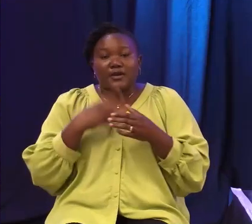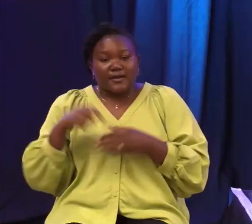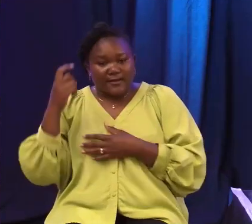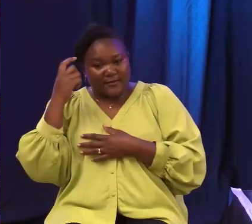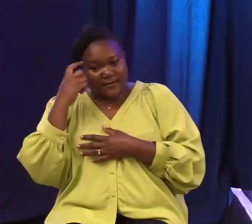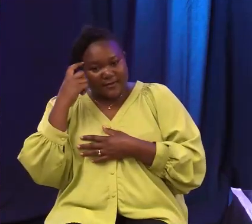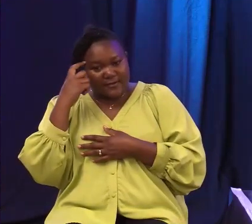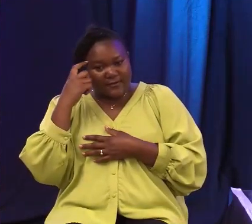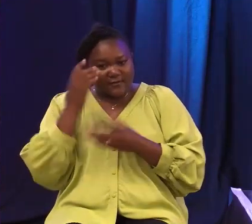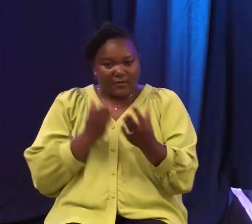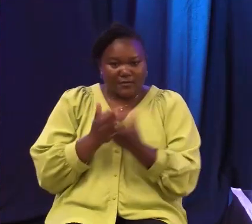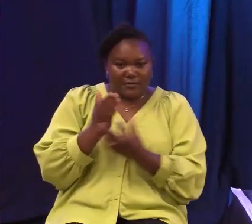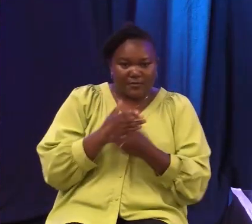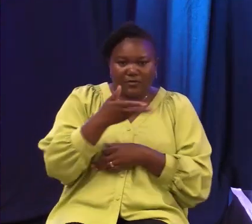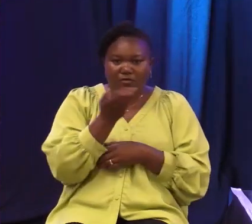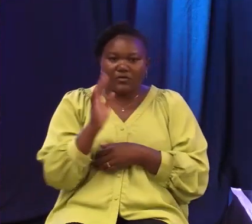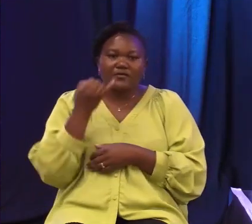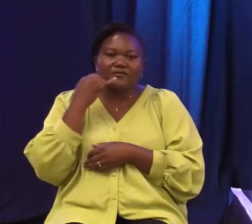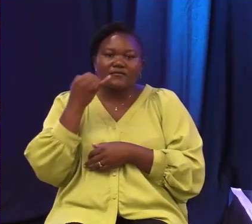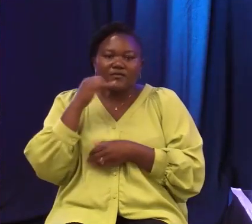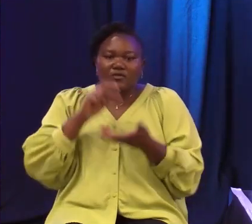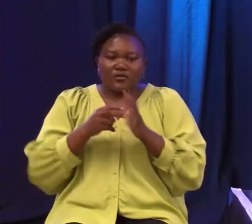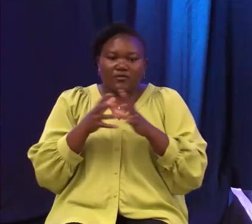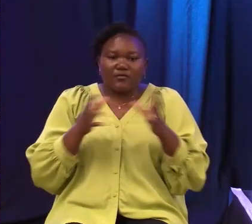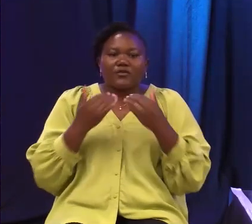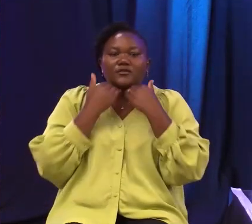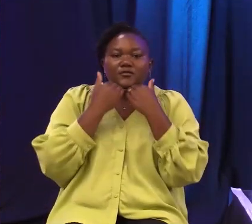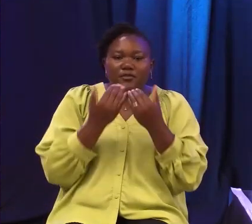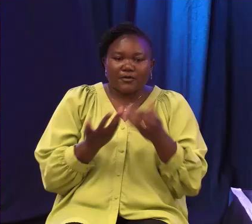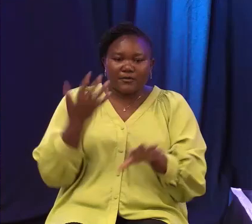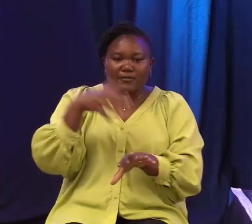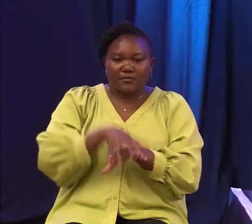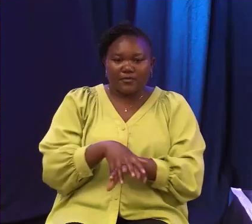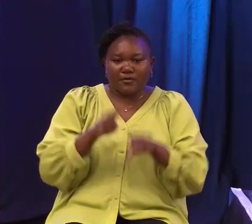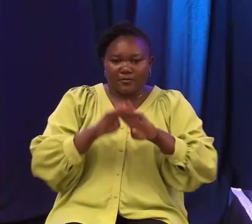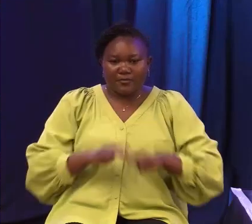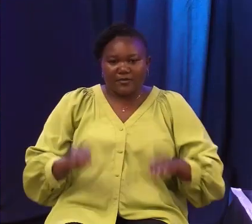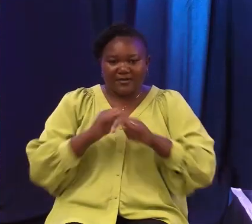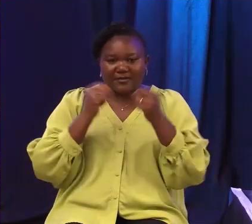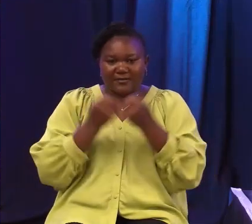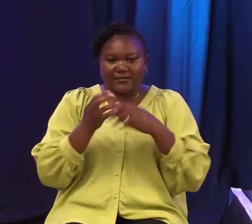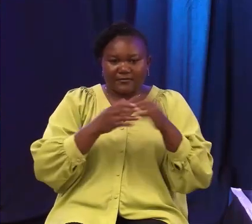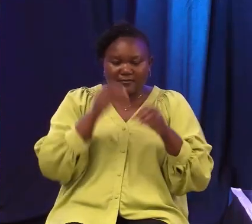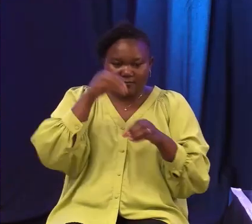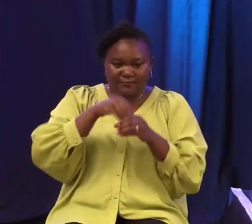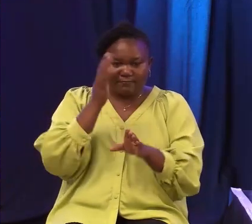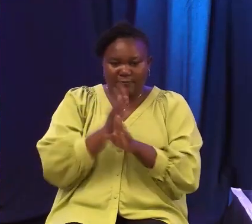all citizens to information is fundamental for the inclusion, peace, nation building, and